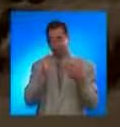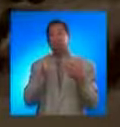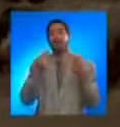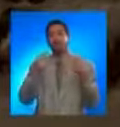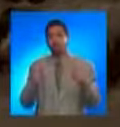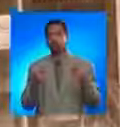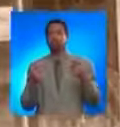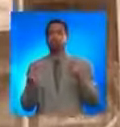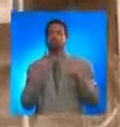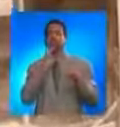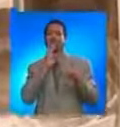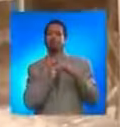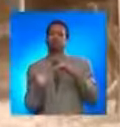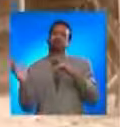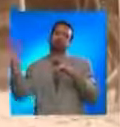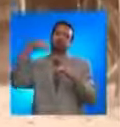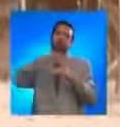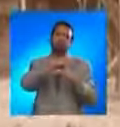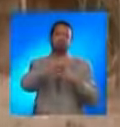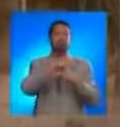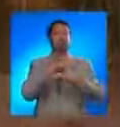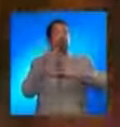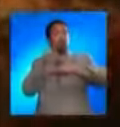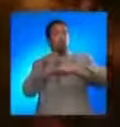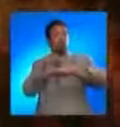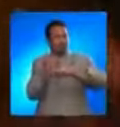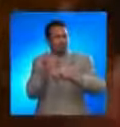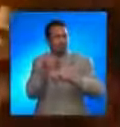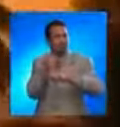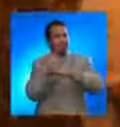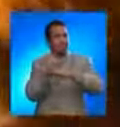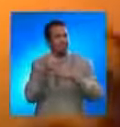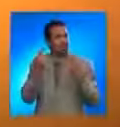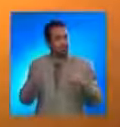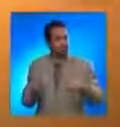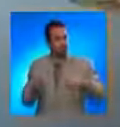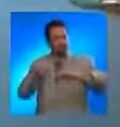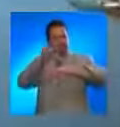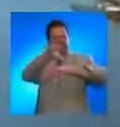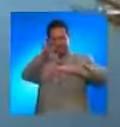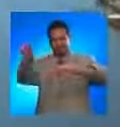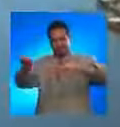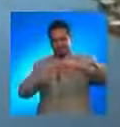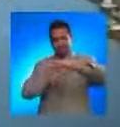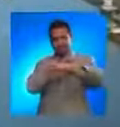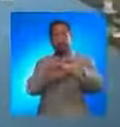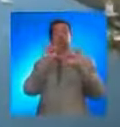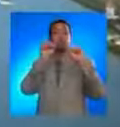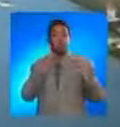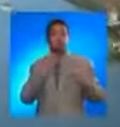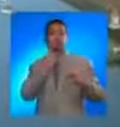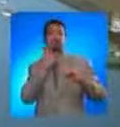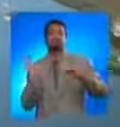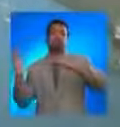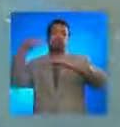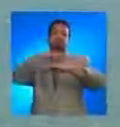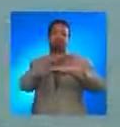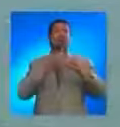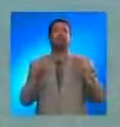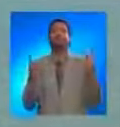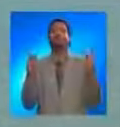1946 produced tsunamis. As an island, all of Puerto Rico's shores are exposed to tsunamis, but